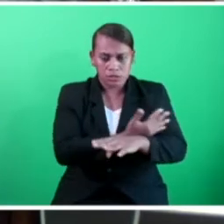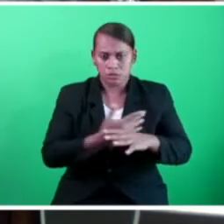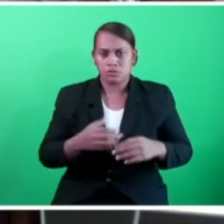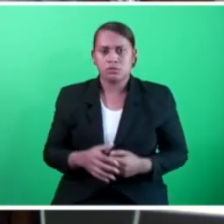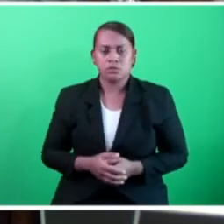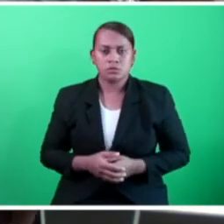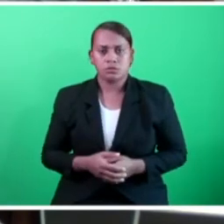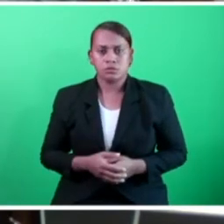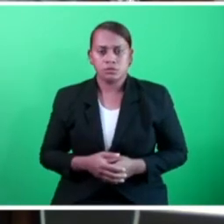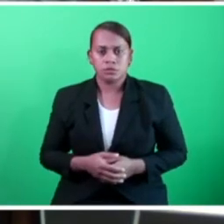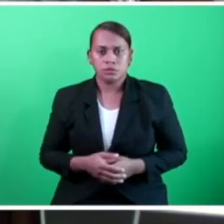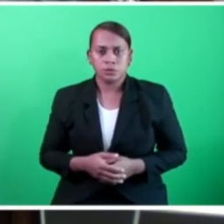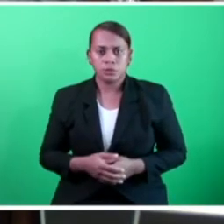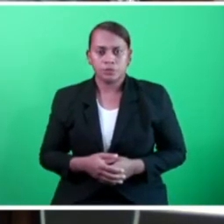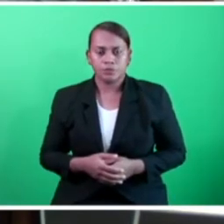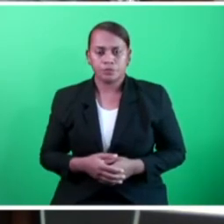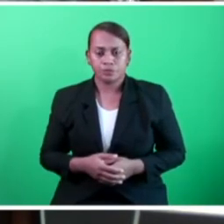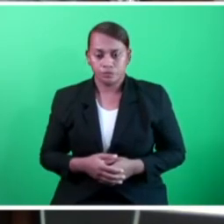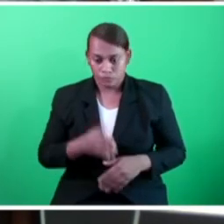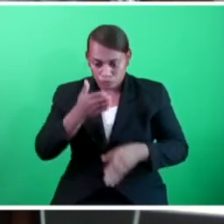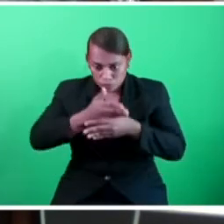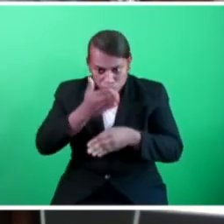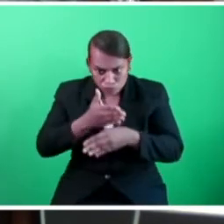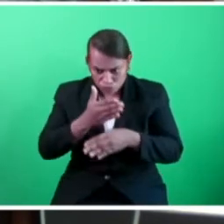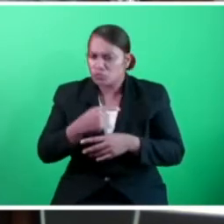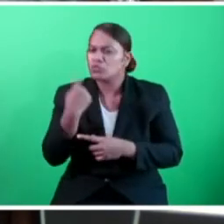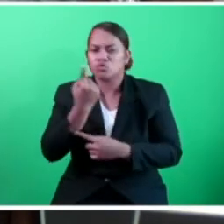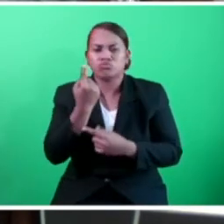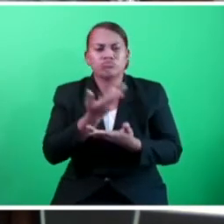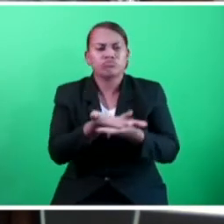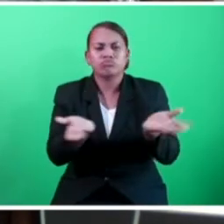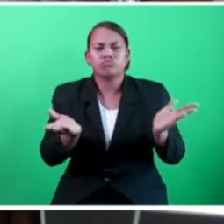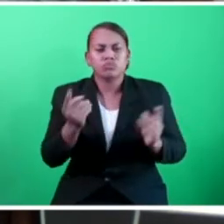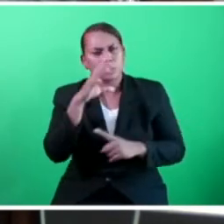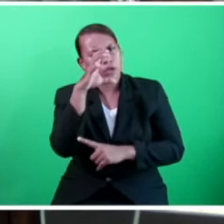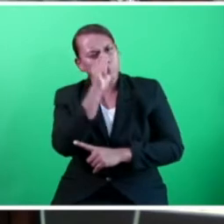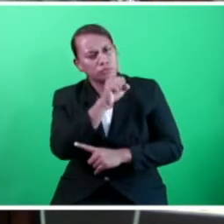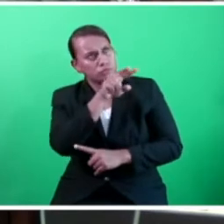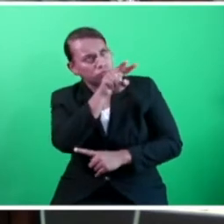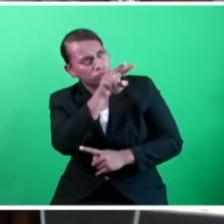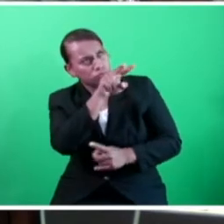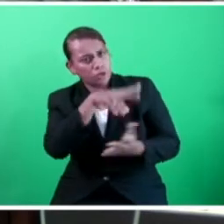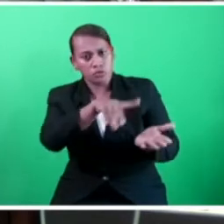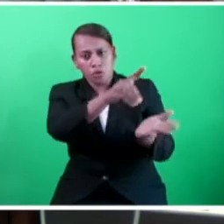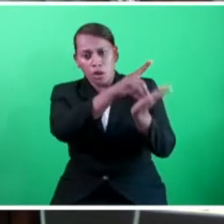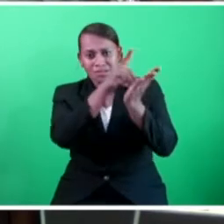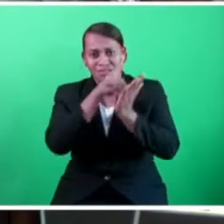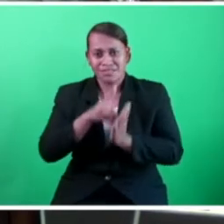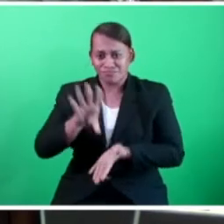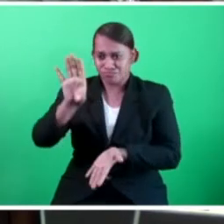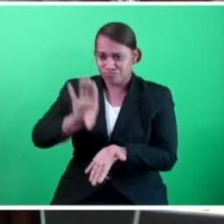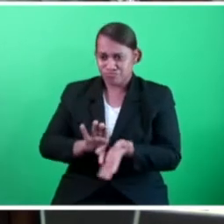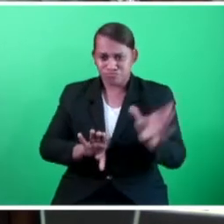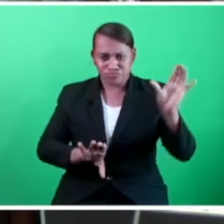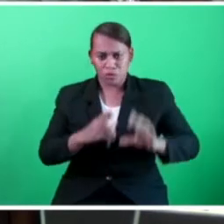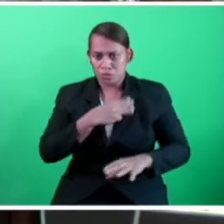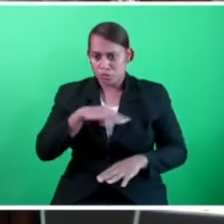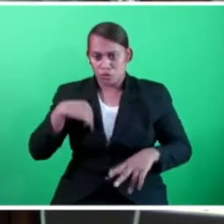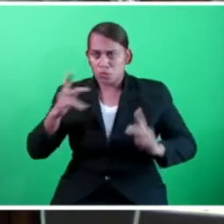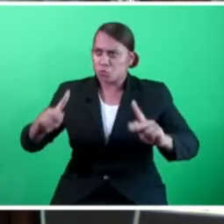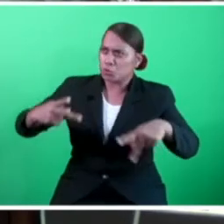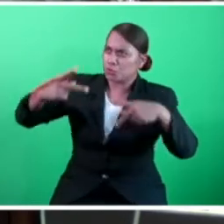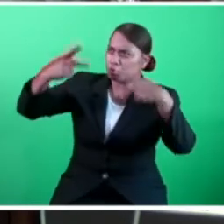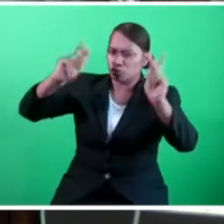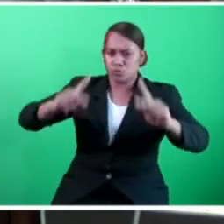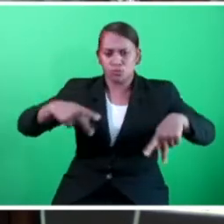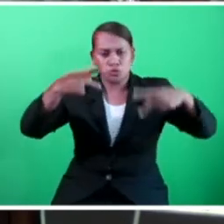noticed by donor agencies, but after our ministry submitting a proposal to the government of the Republic of Korea,